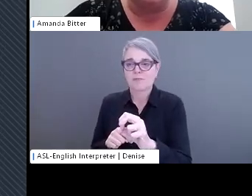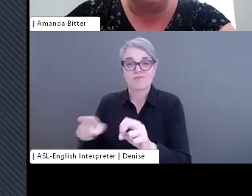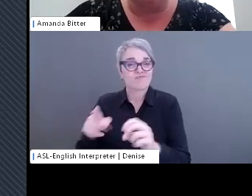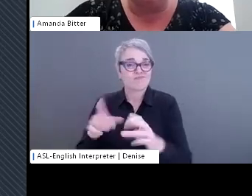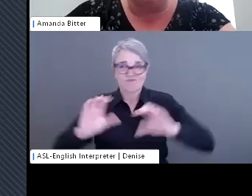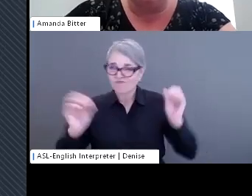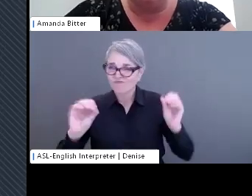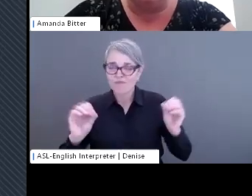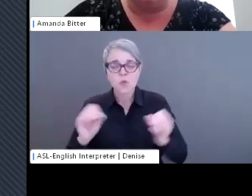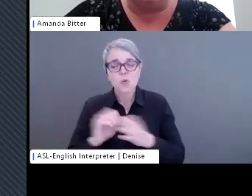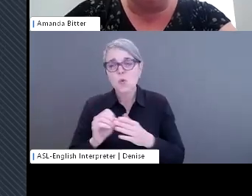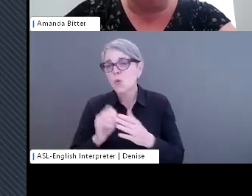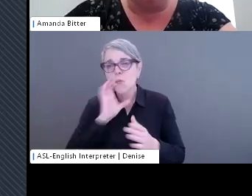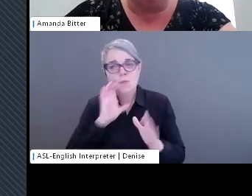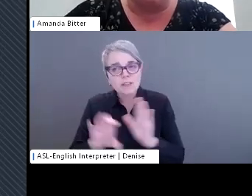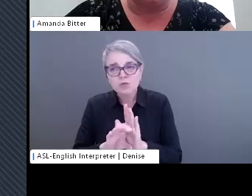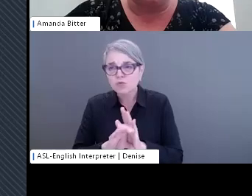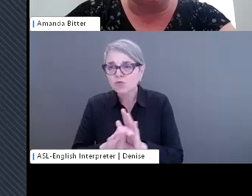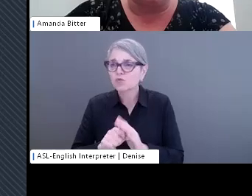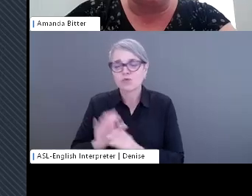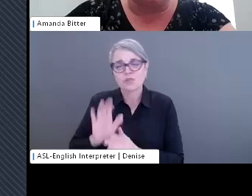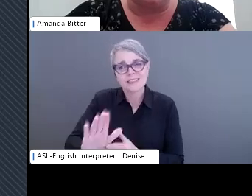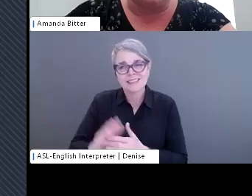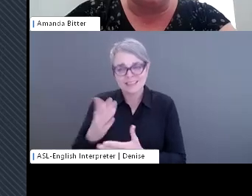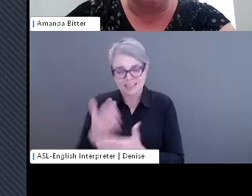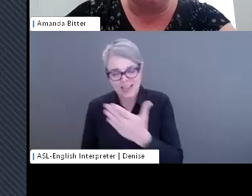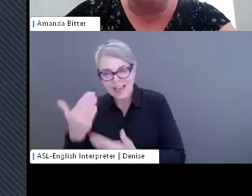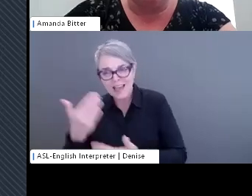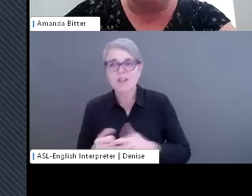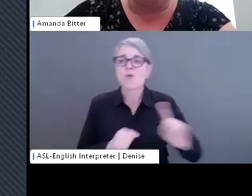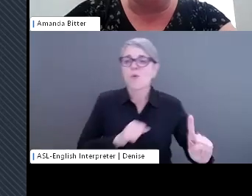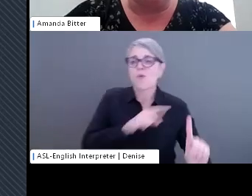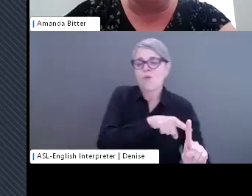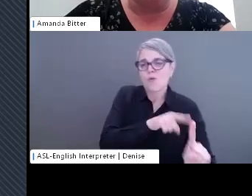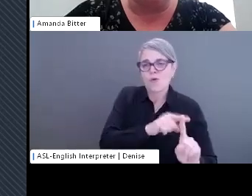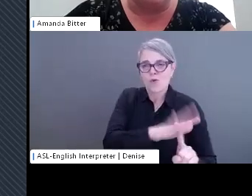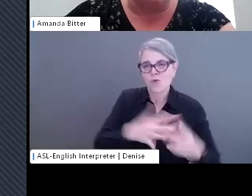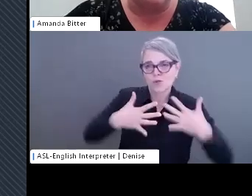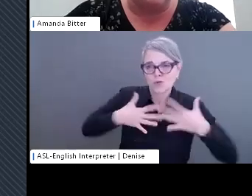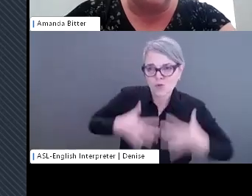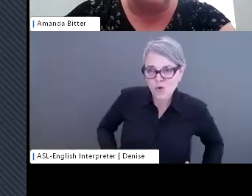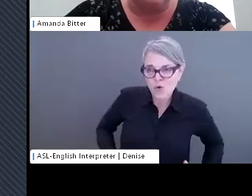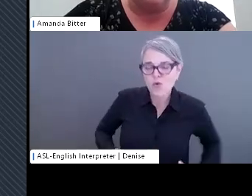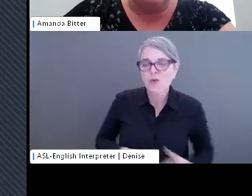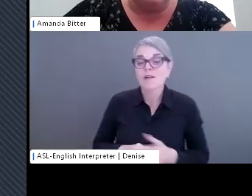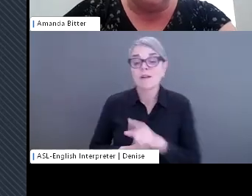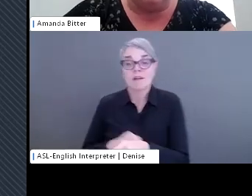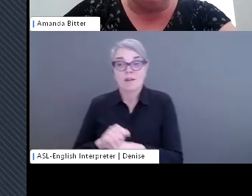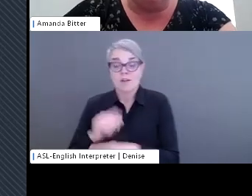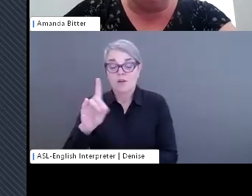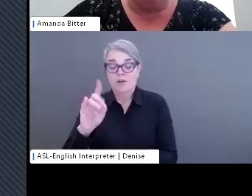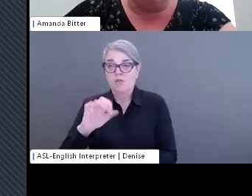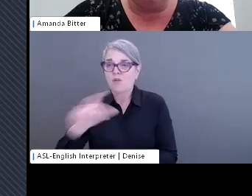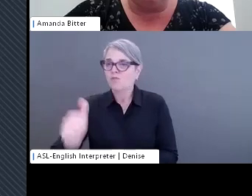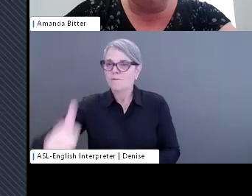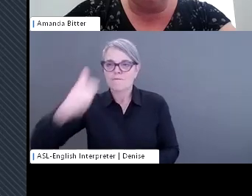of his hand or her shirt with the blood on it. Donald refused to provide a statement.